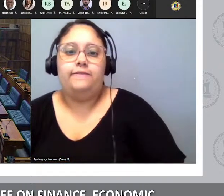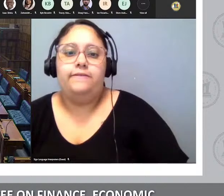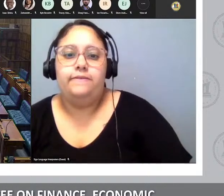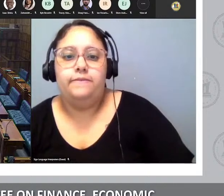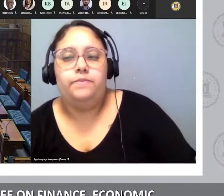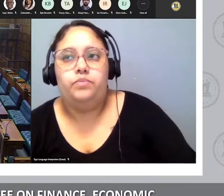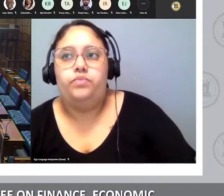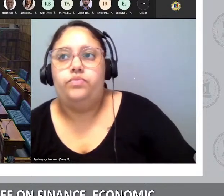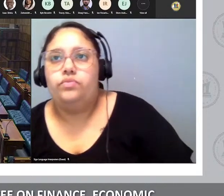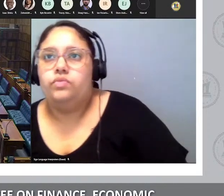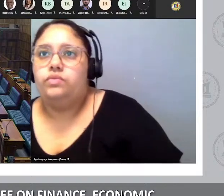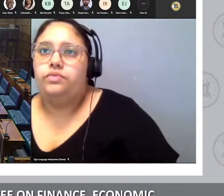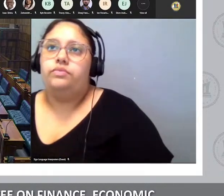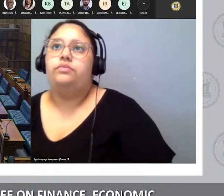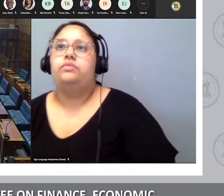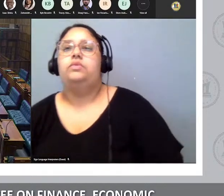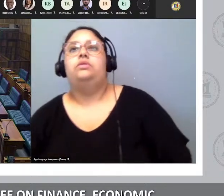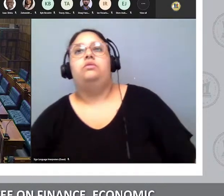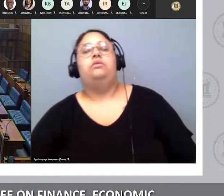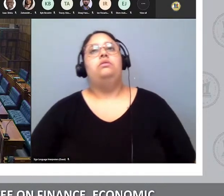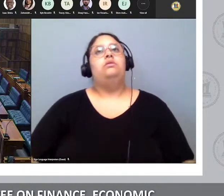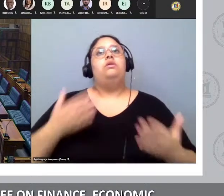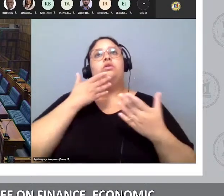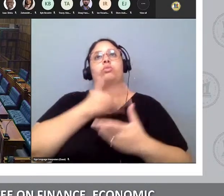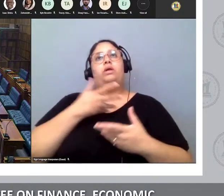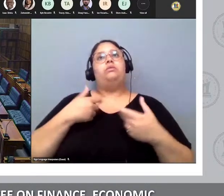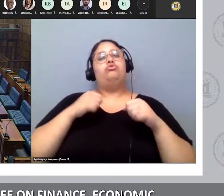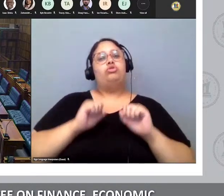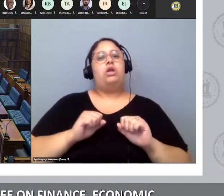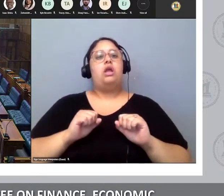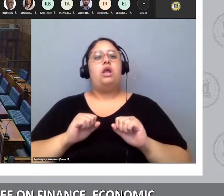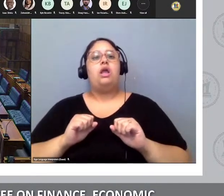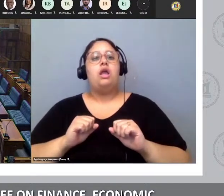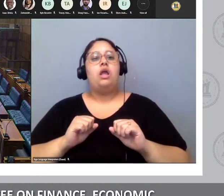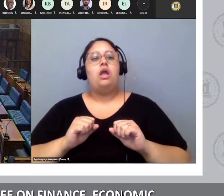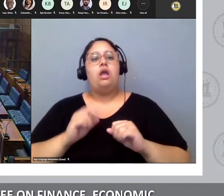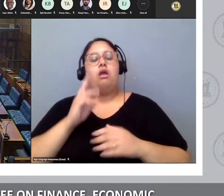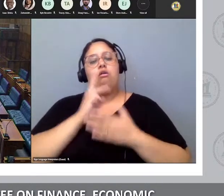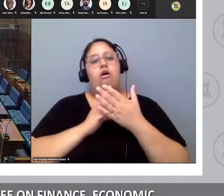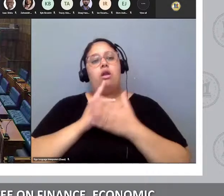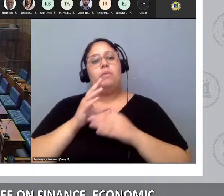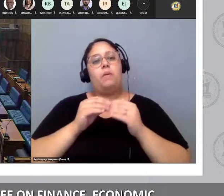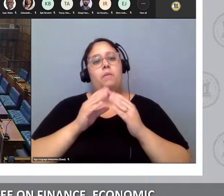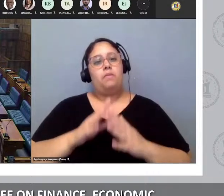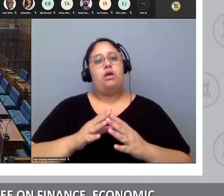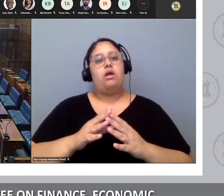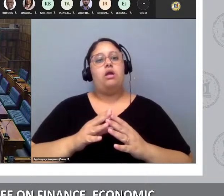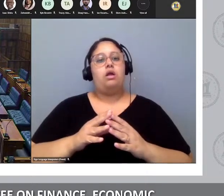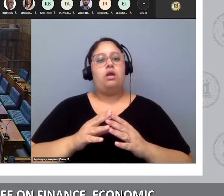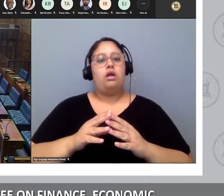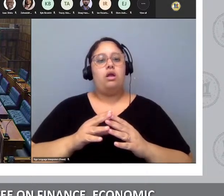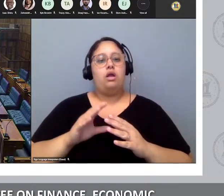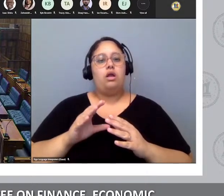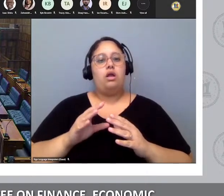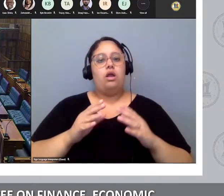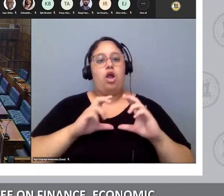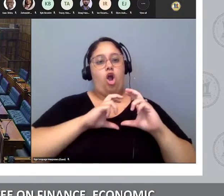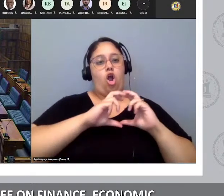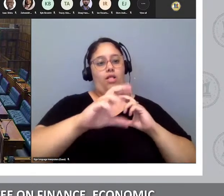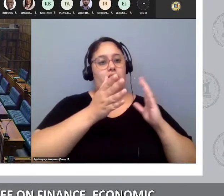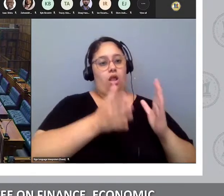uh honorable members uh ladies and gentlemen just to answer that question the direct cost of moving a container from Cape